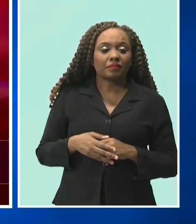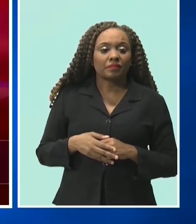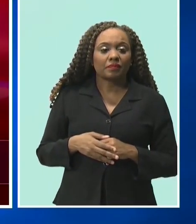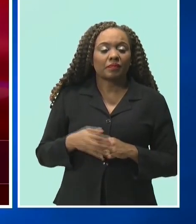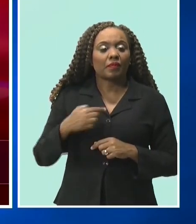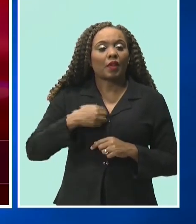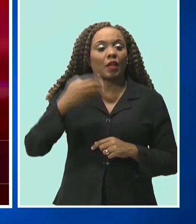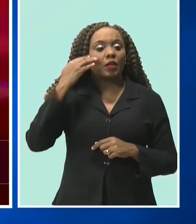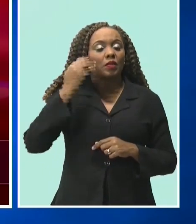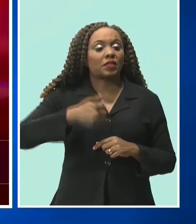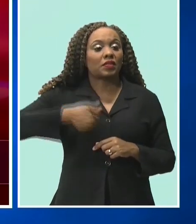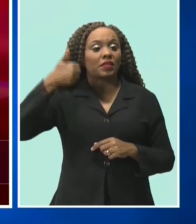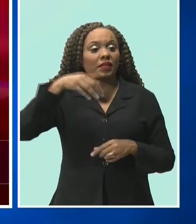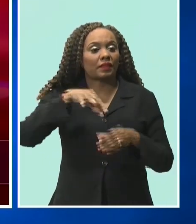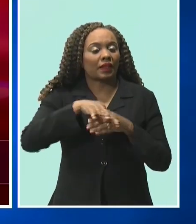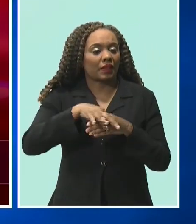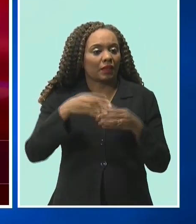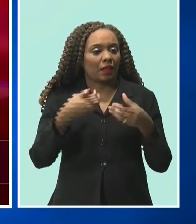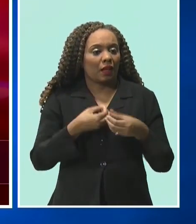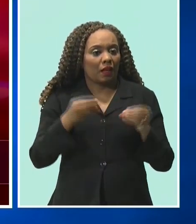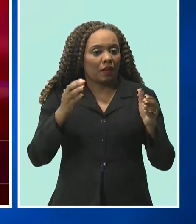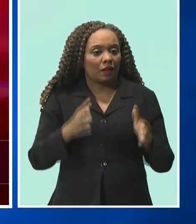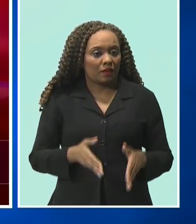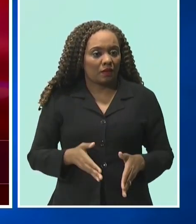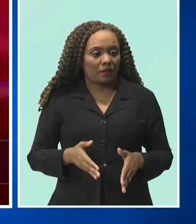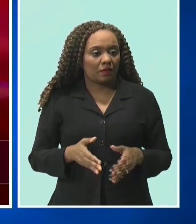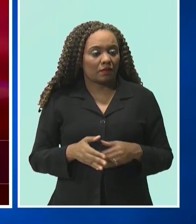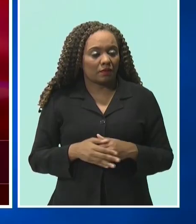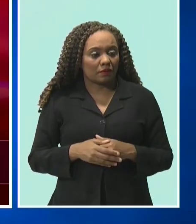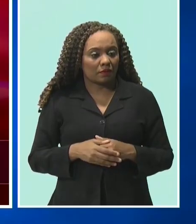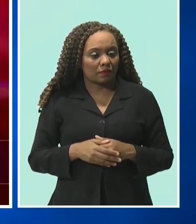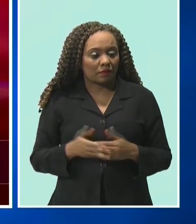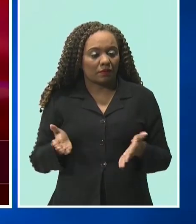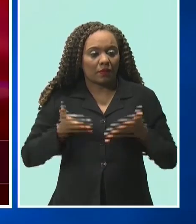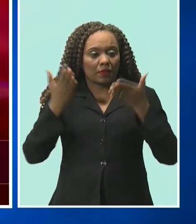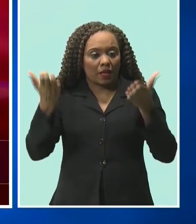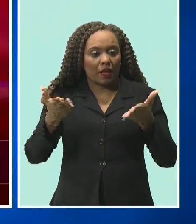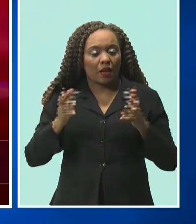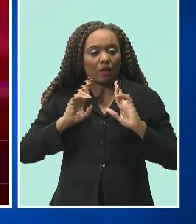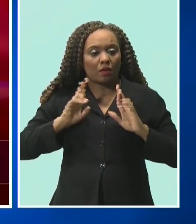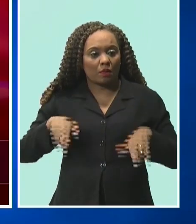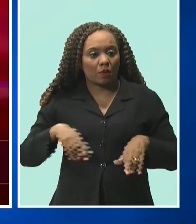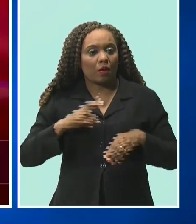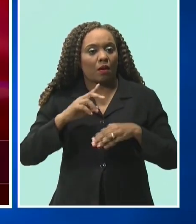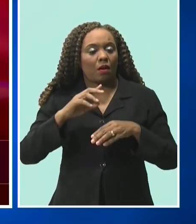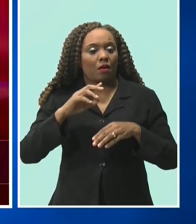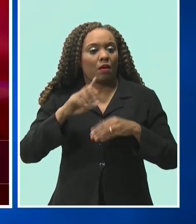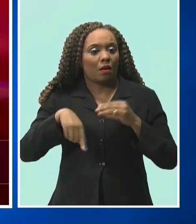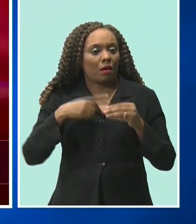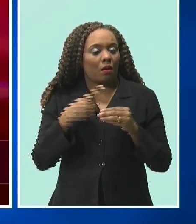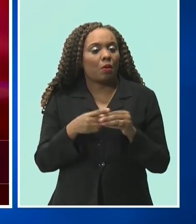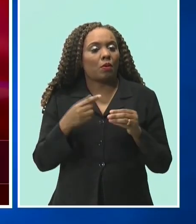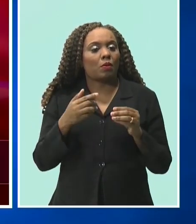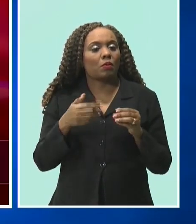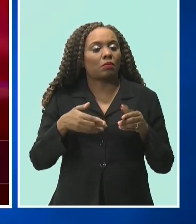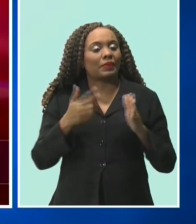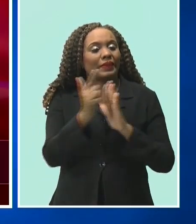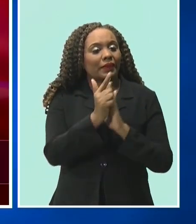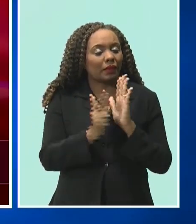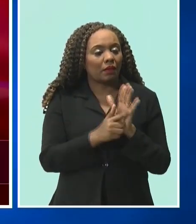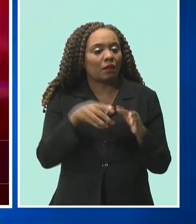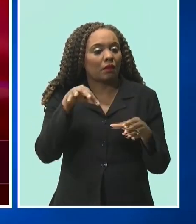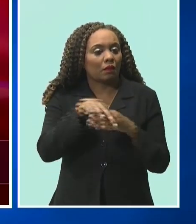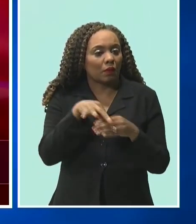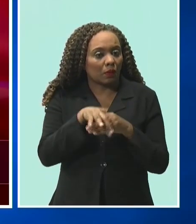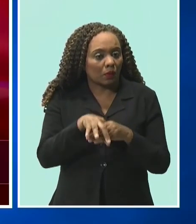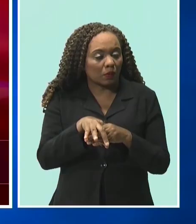Chief Election Officer can present a report based on valid votes, and